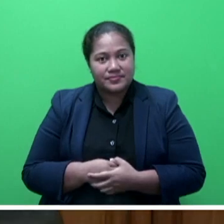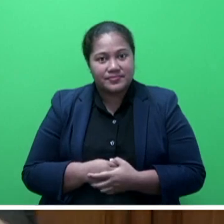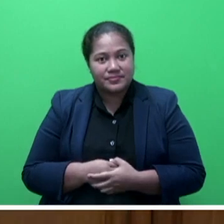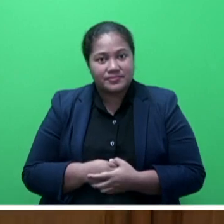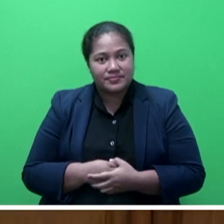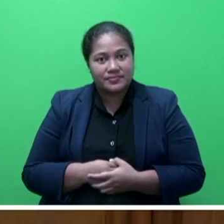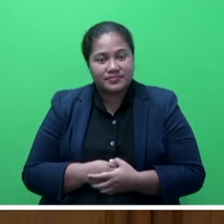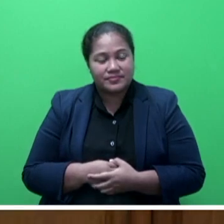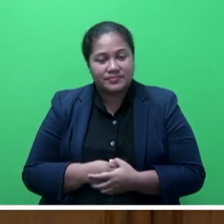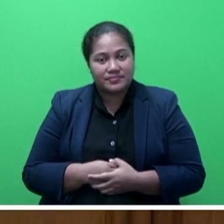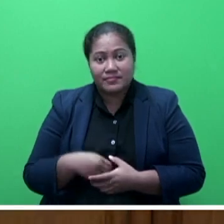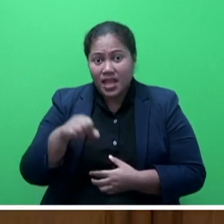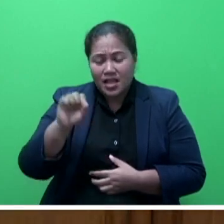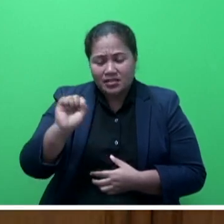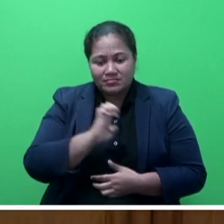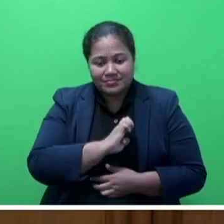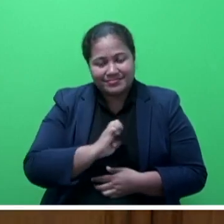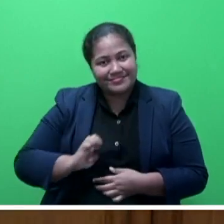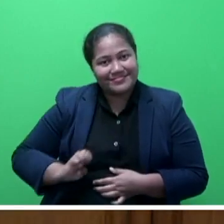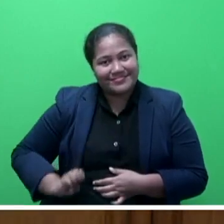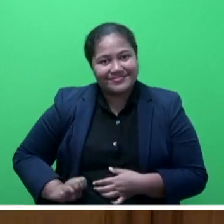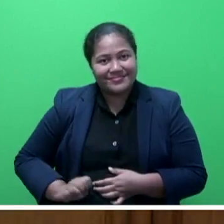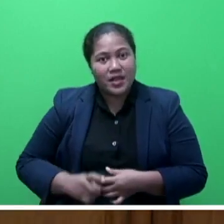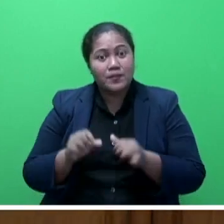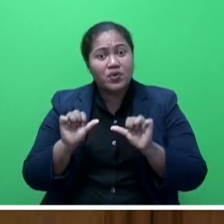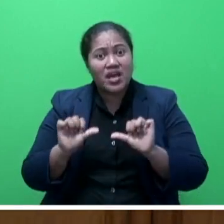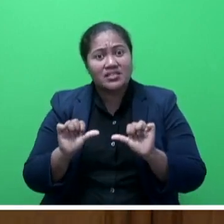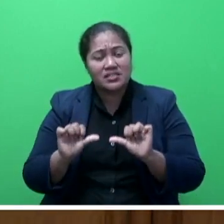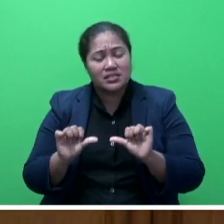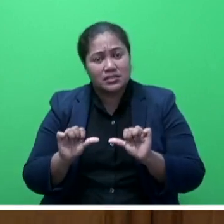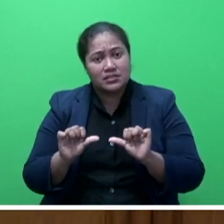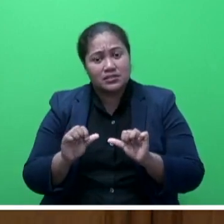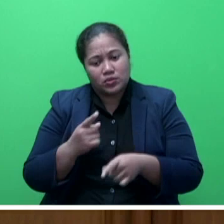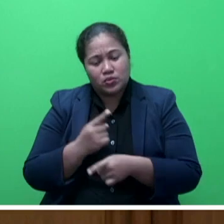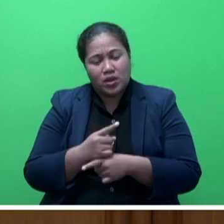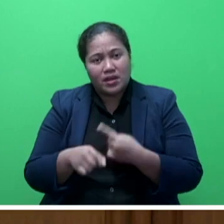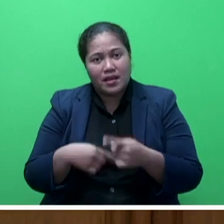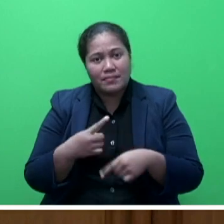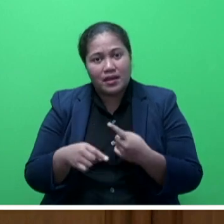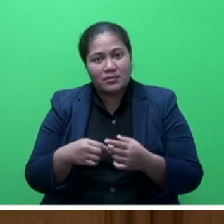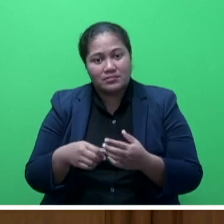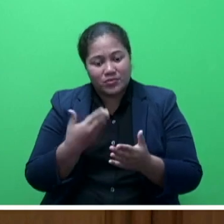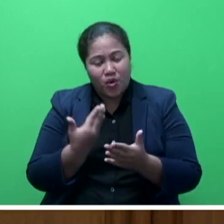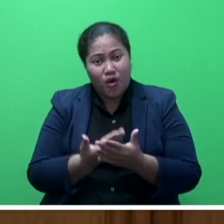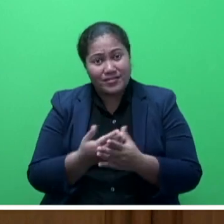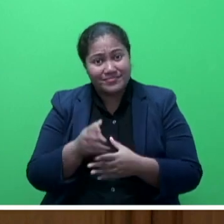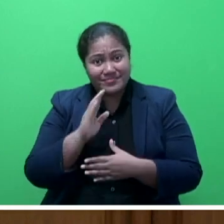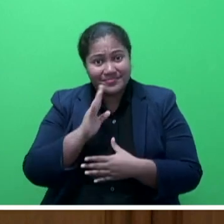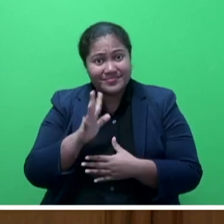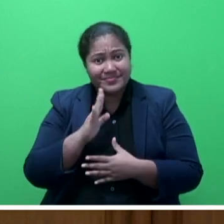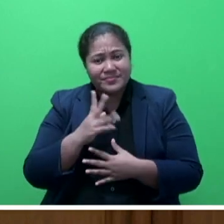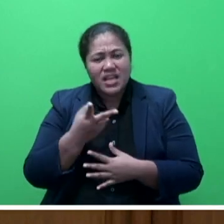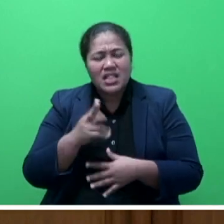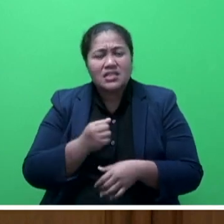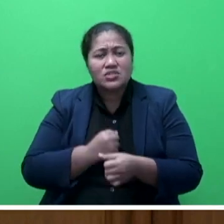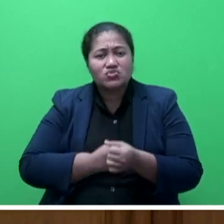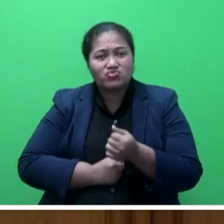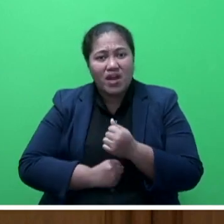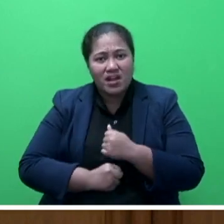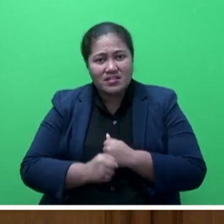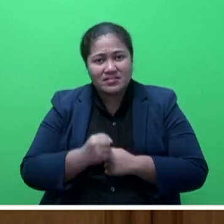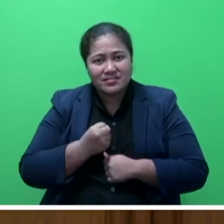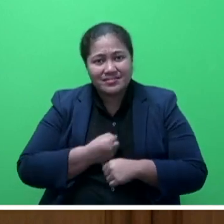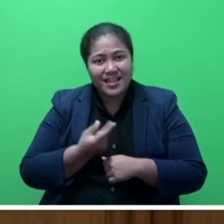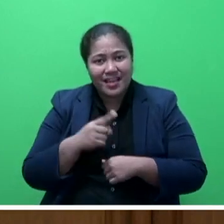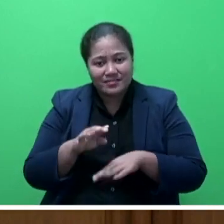His Excellency the President has fittingly outlined in his address the struggles and